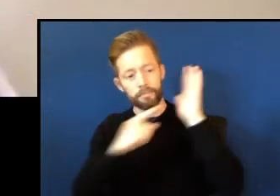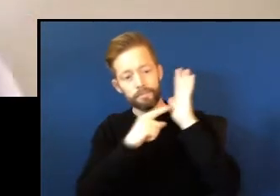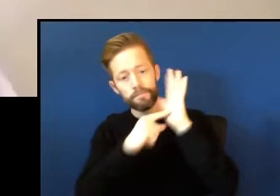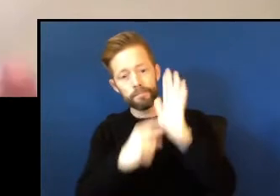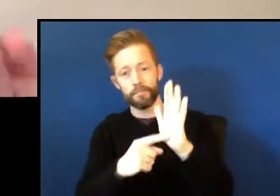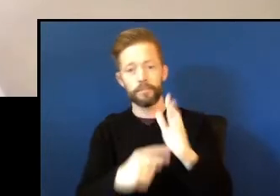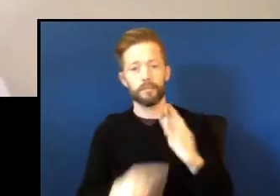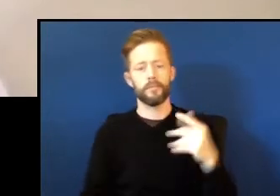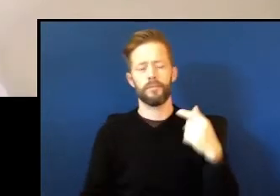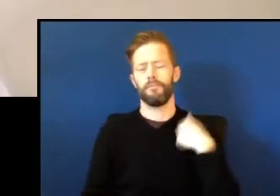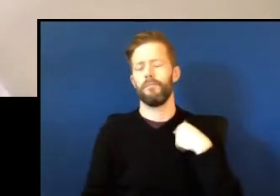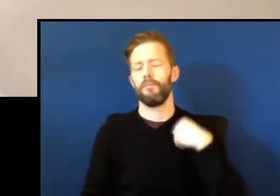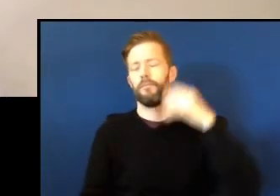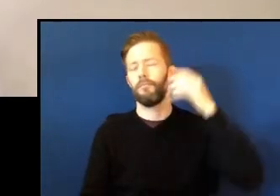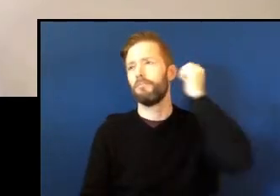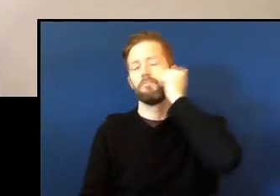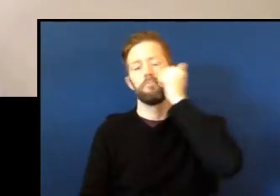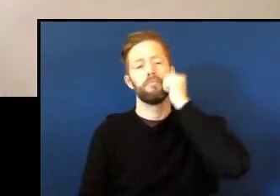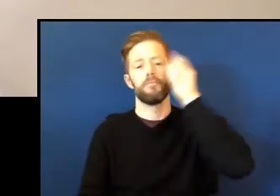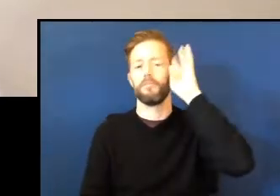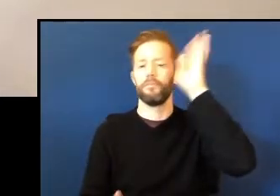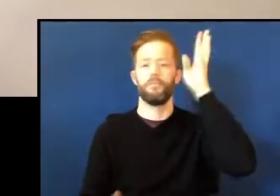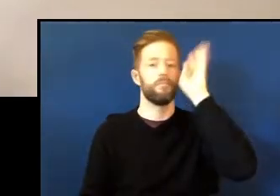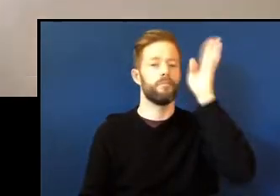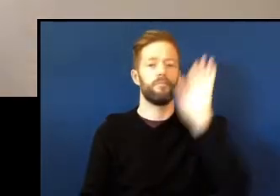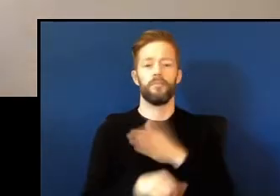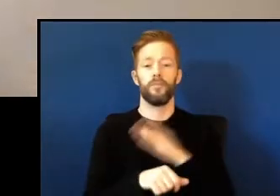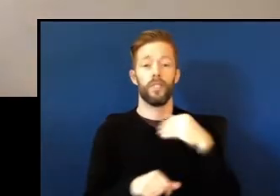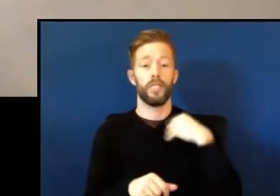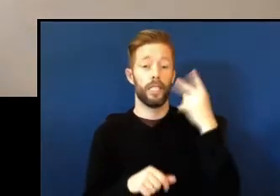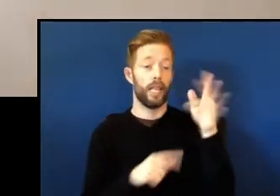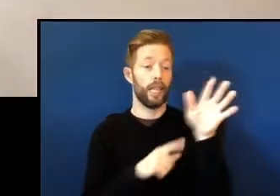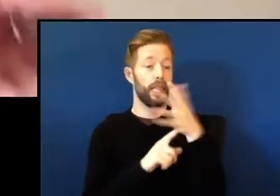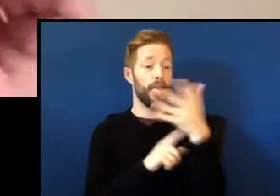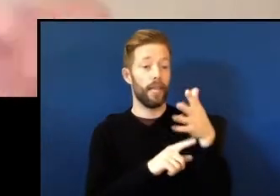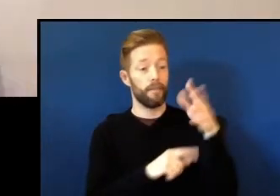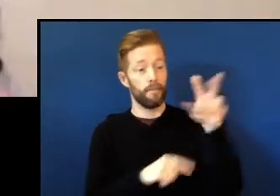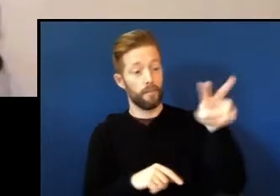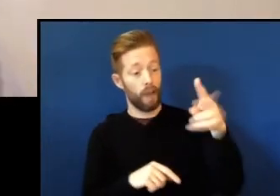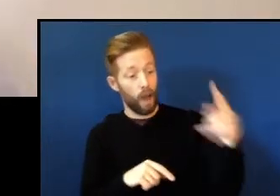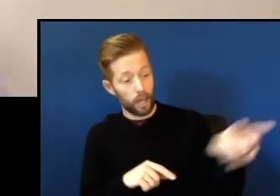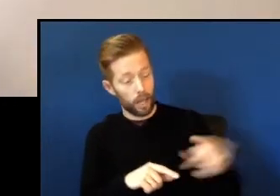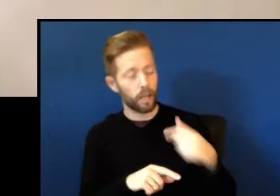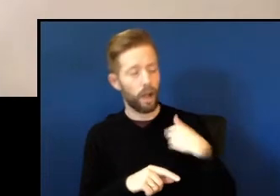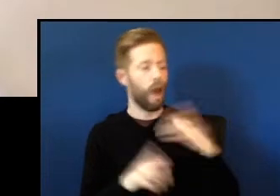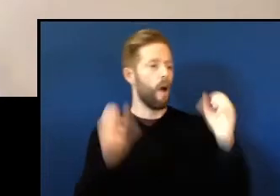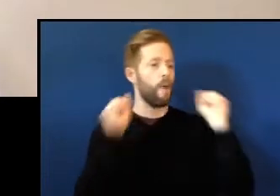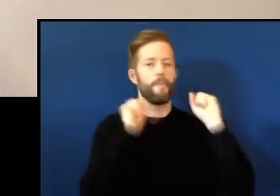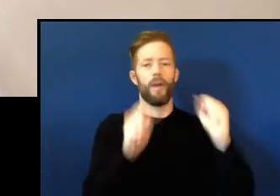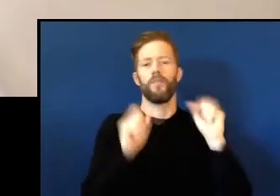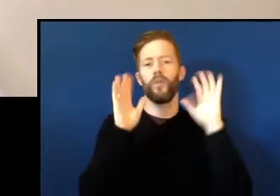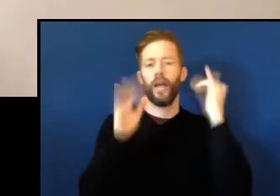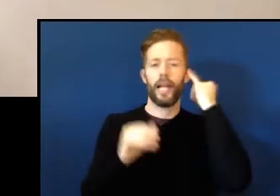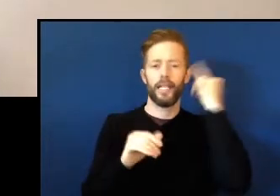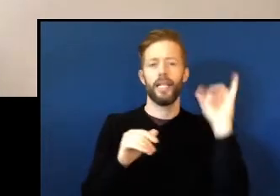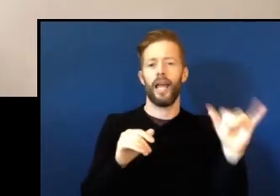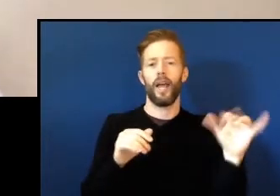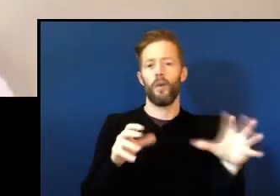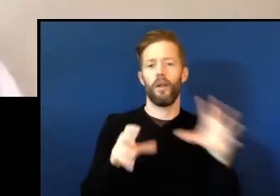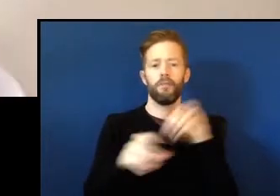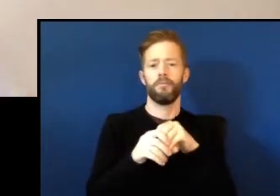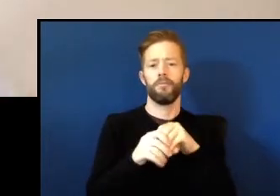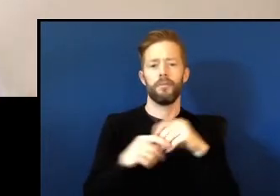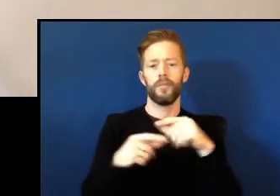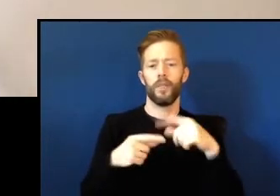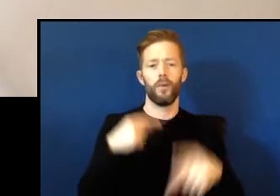advantage. I make up songs all the time. If I see a leaf falling somewhere, I'm like, oh, great idea. We're going to incorporate this into